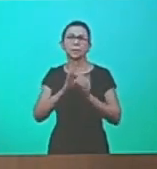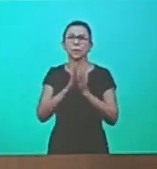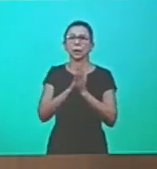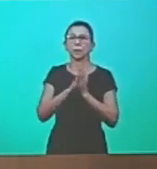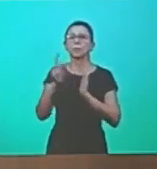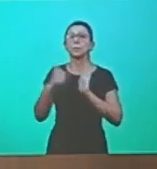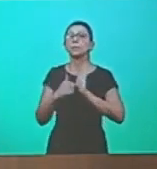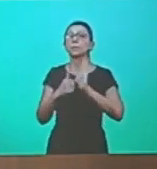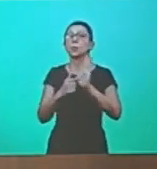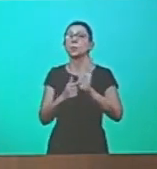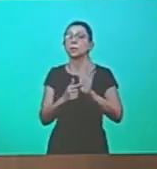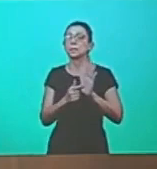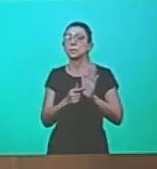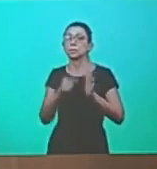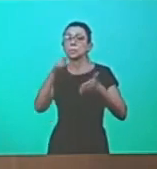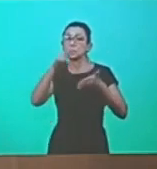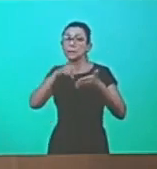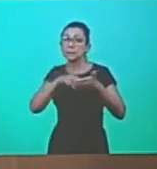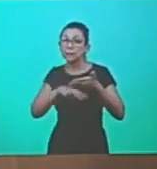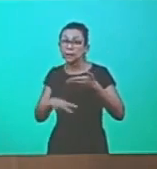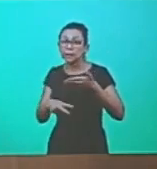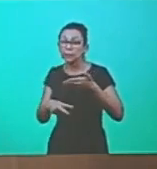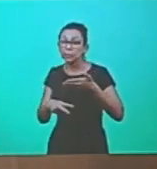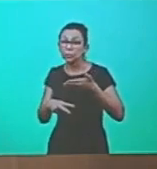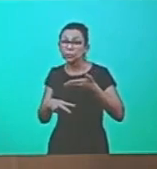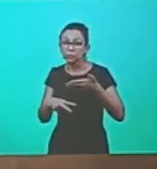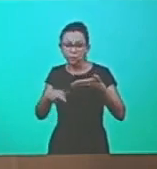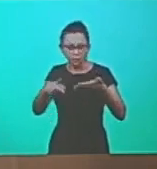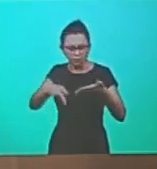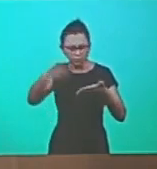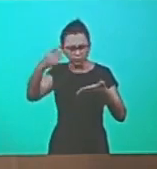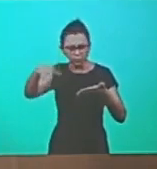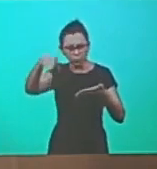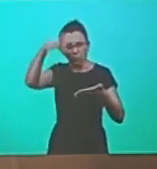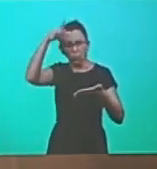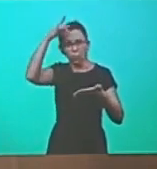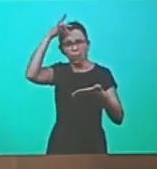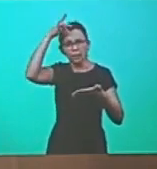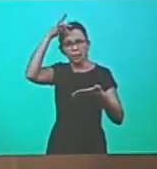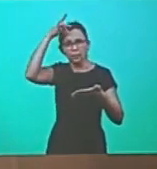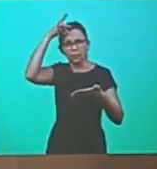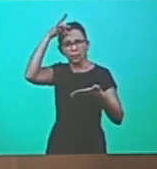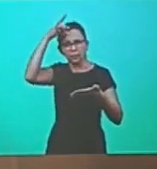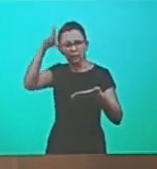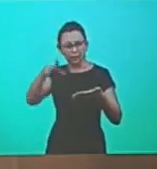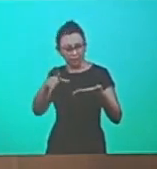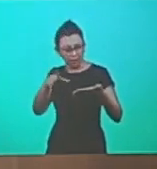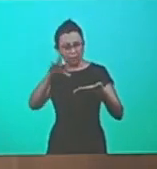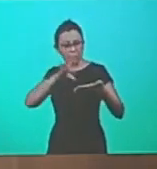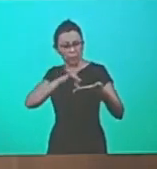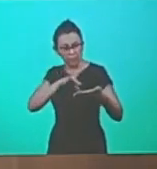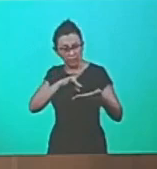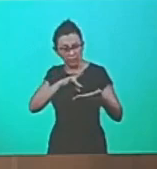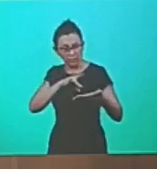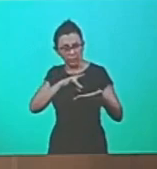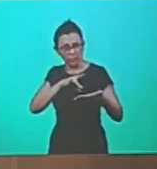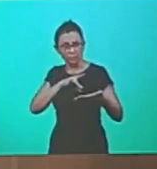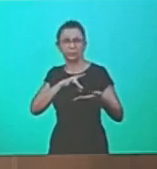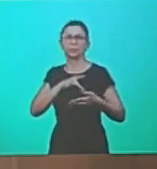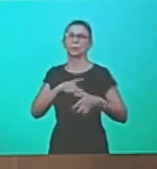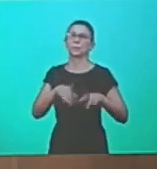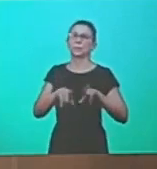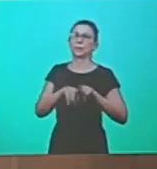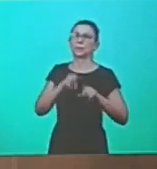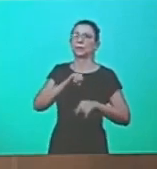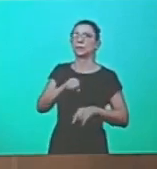hold his word in our hearts so I will not sin against you. When we hold the message in our hearts,